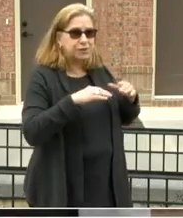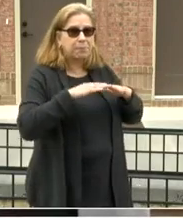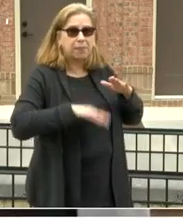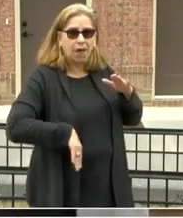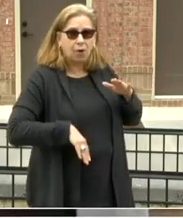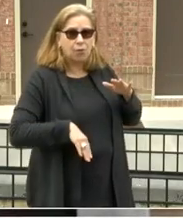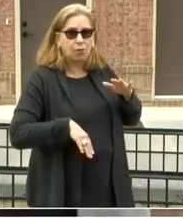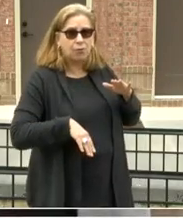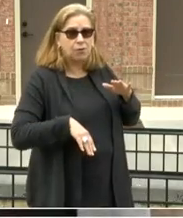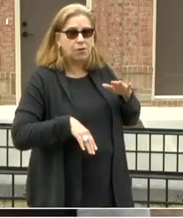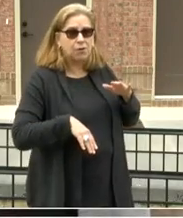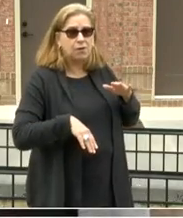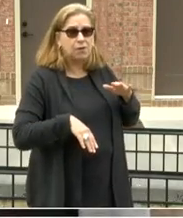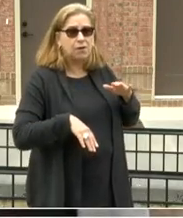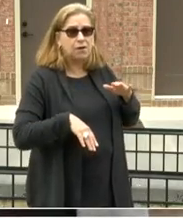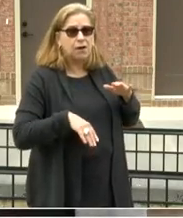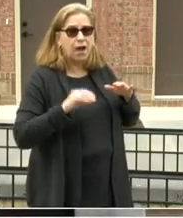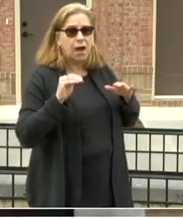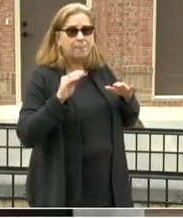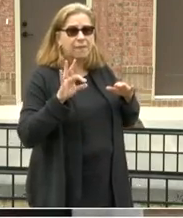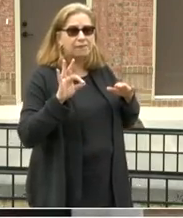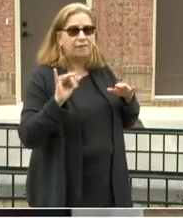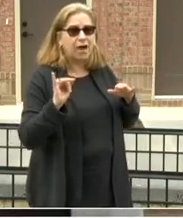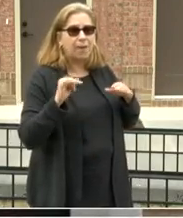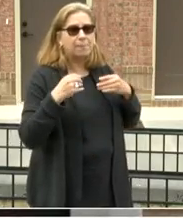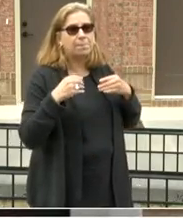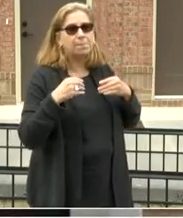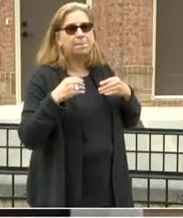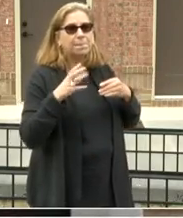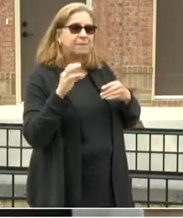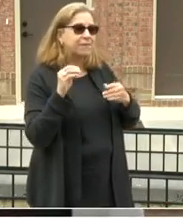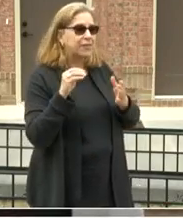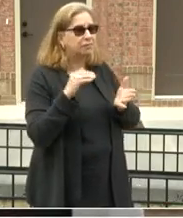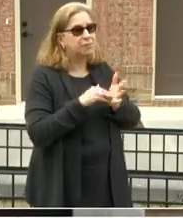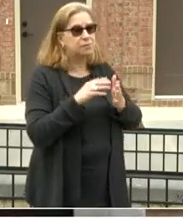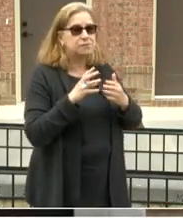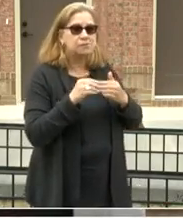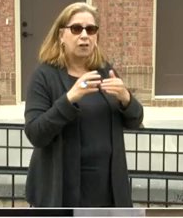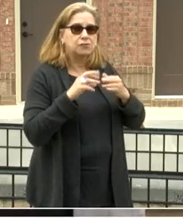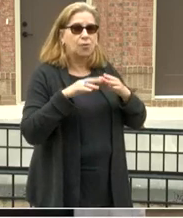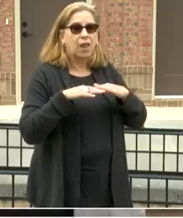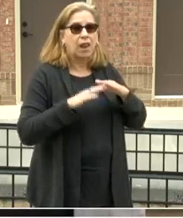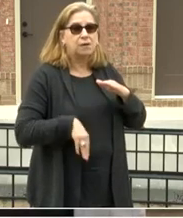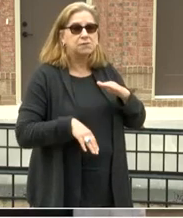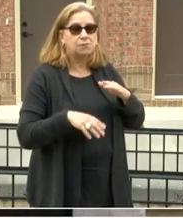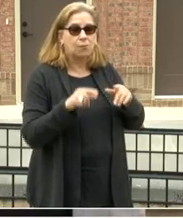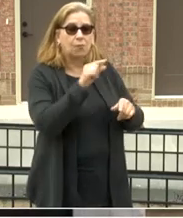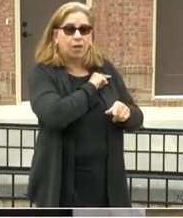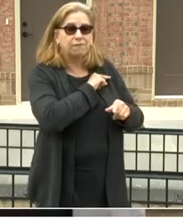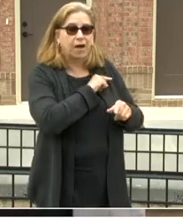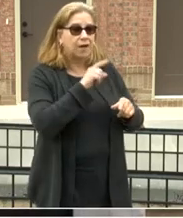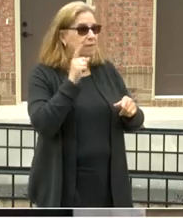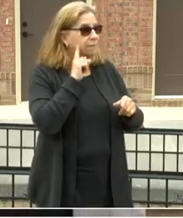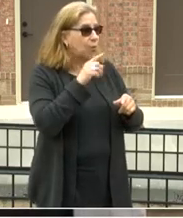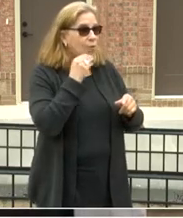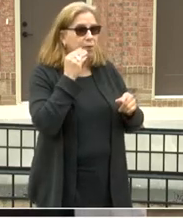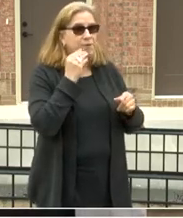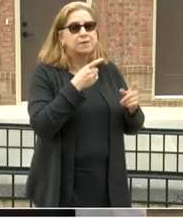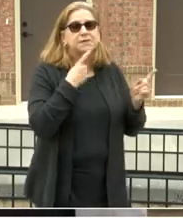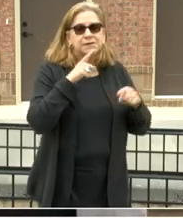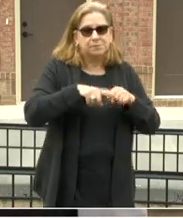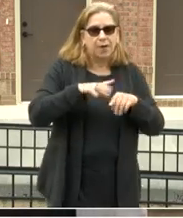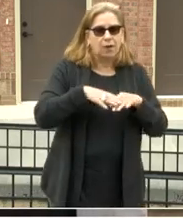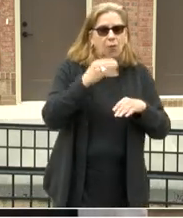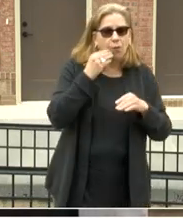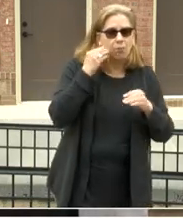of MFI, so that's about $50,000. But it also depends on the household size, because if the household size is bigger, then that number actually